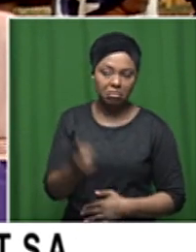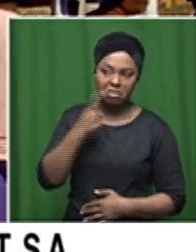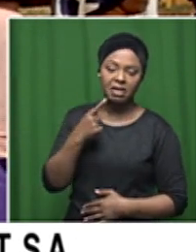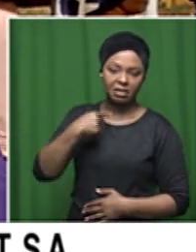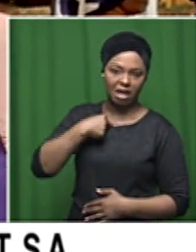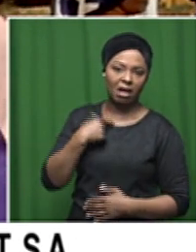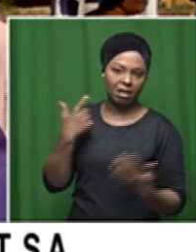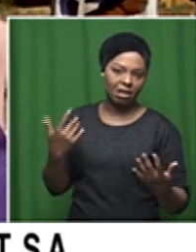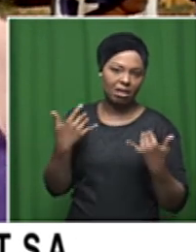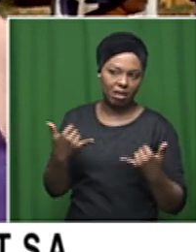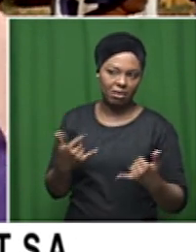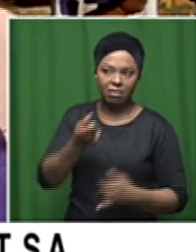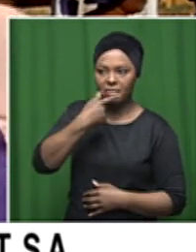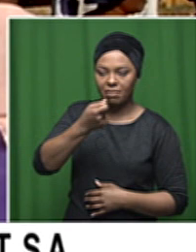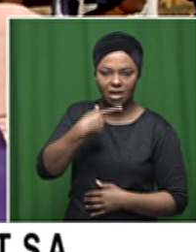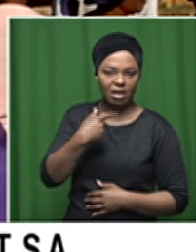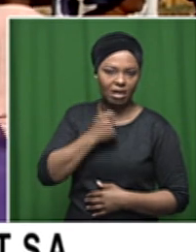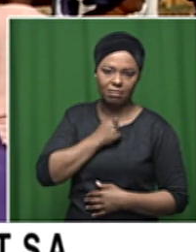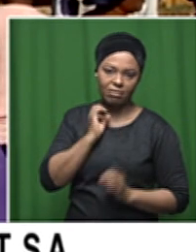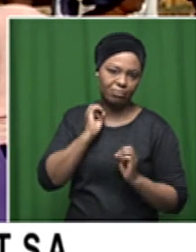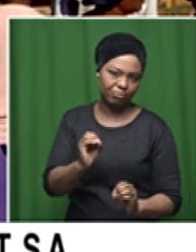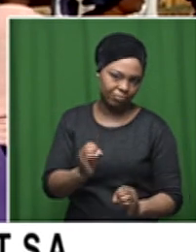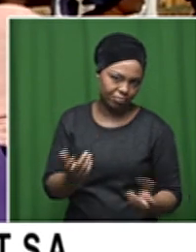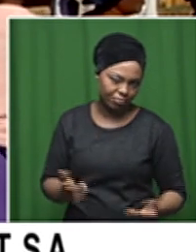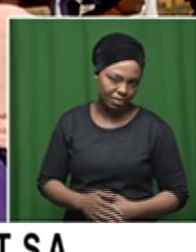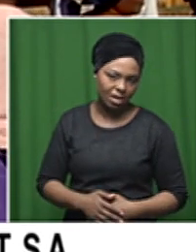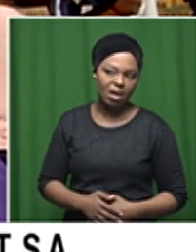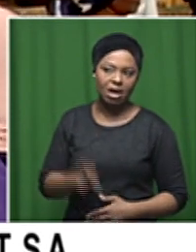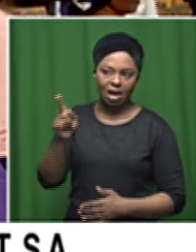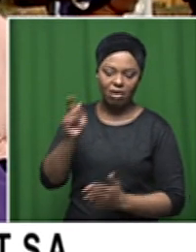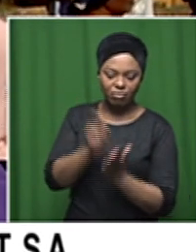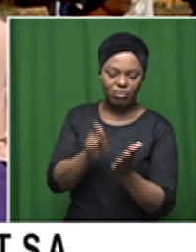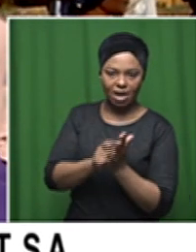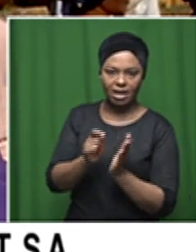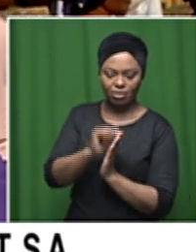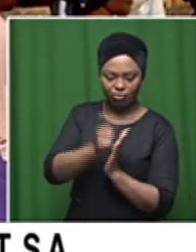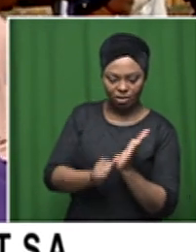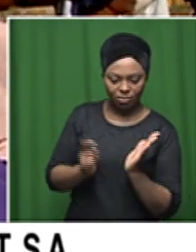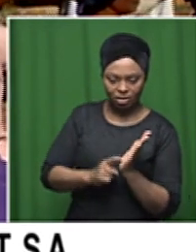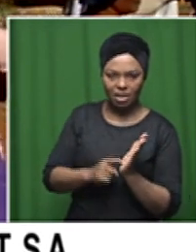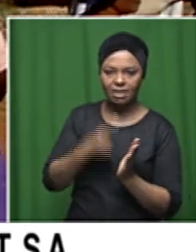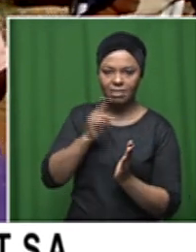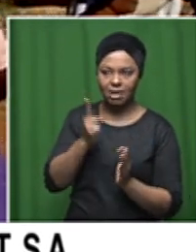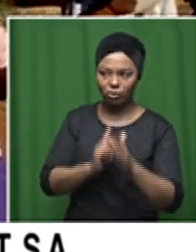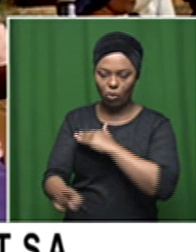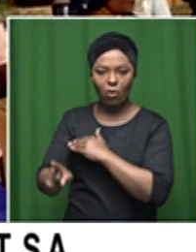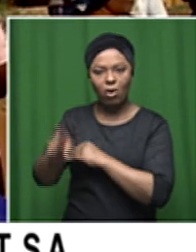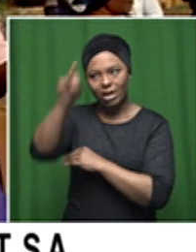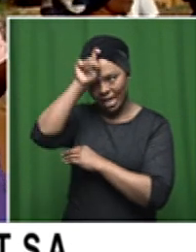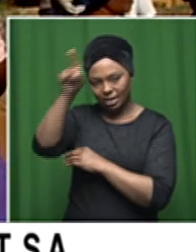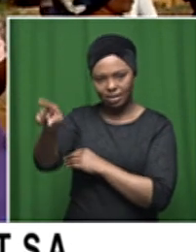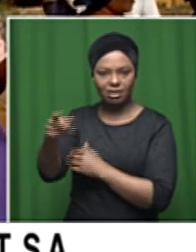They told me that they don't have the medication that I need. So they wrote a prescription for me and told me to go and buy them at the pharmacy.